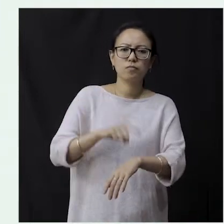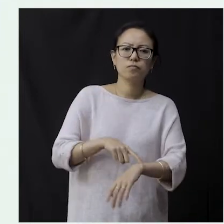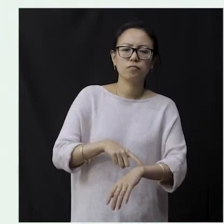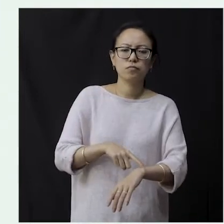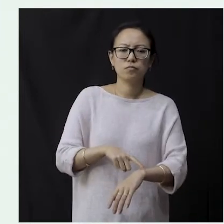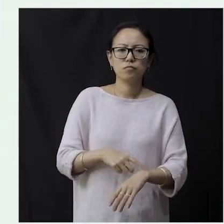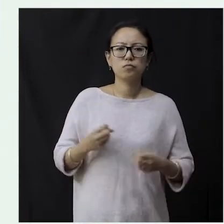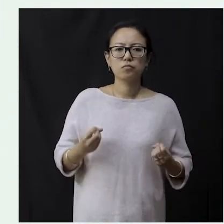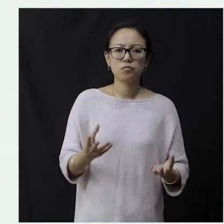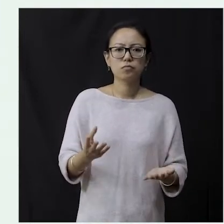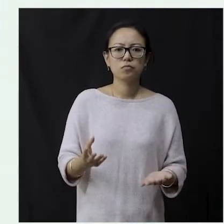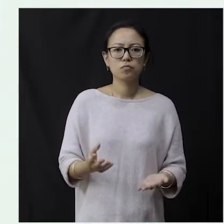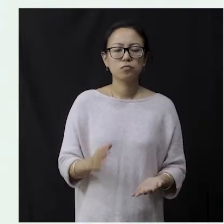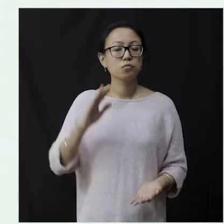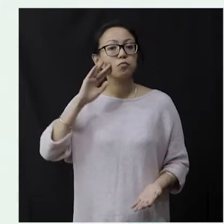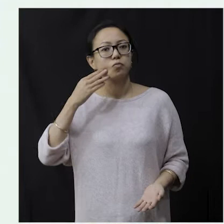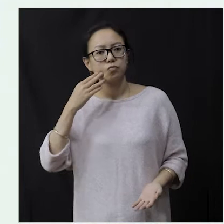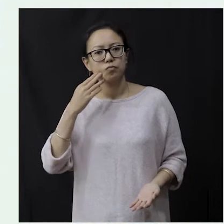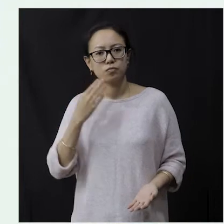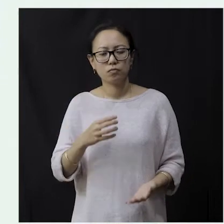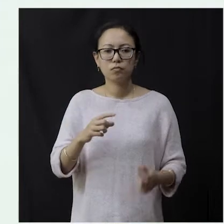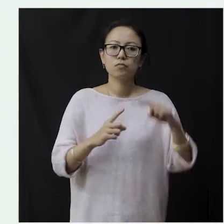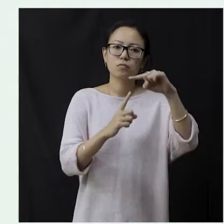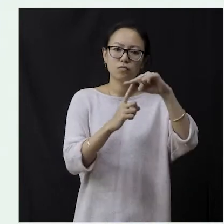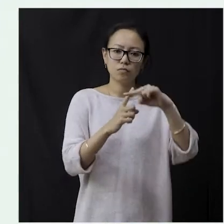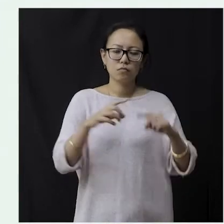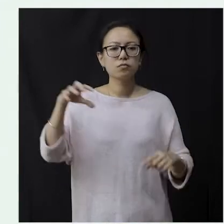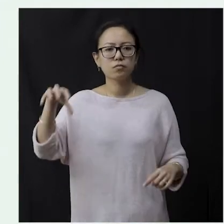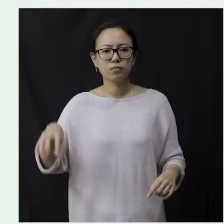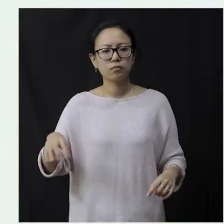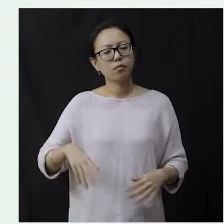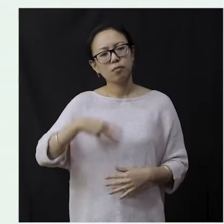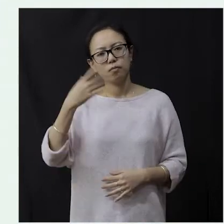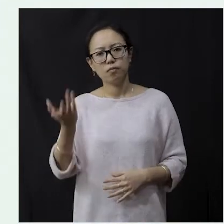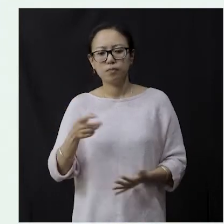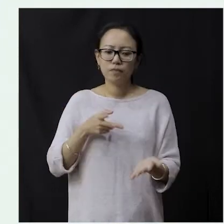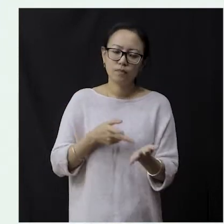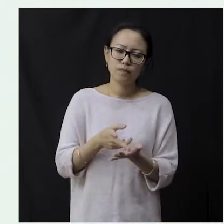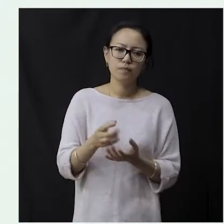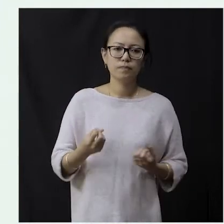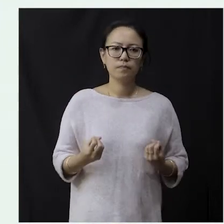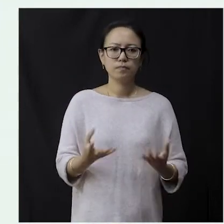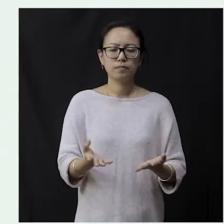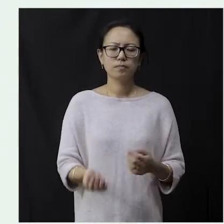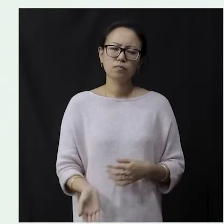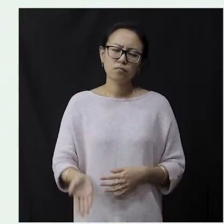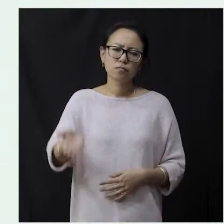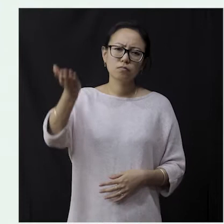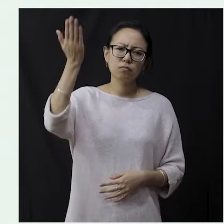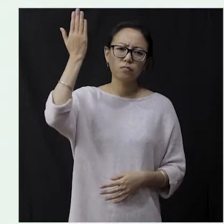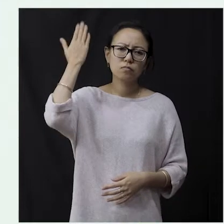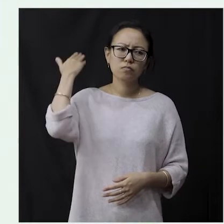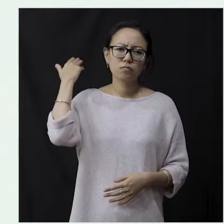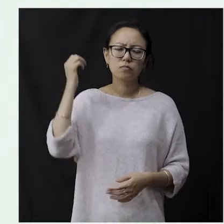towns. Okay, and only then even the villagers started using these vehicles. Now in the olden times,